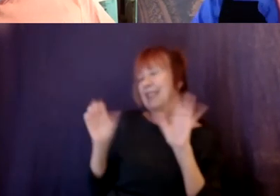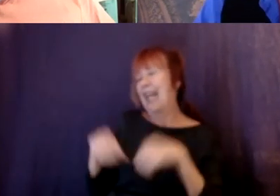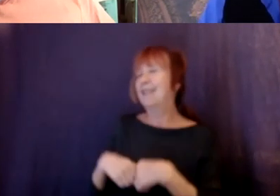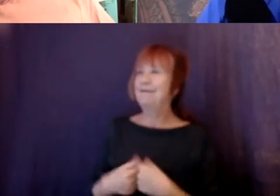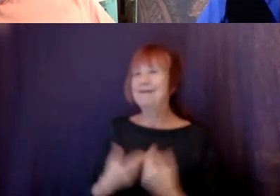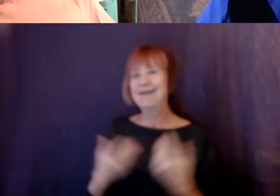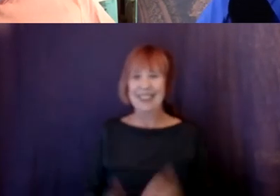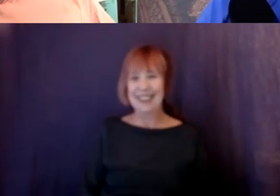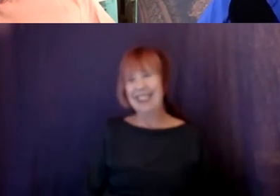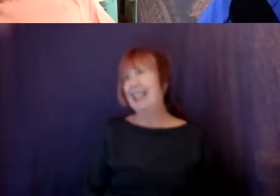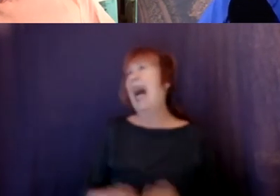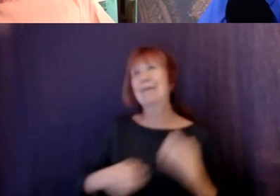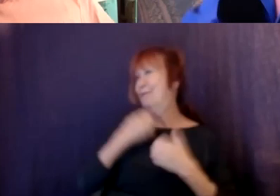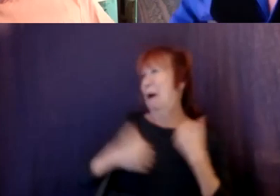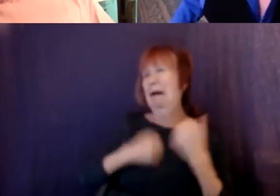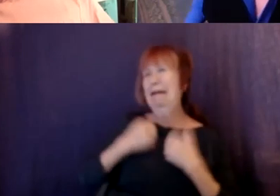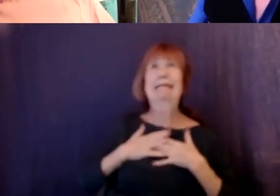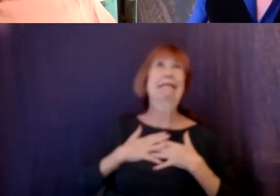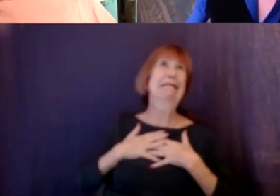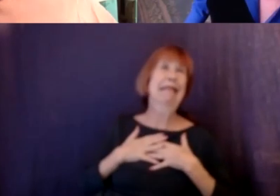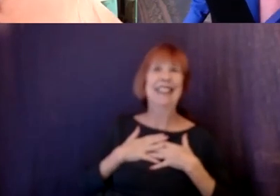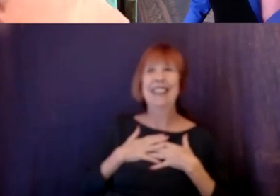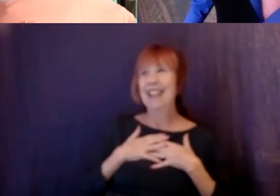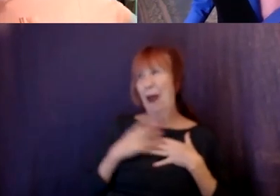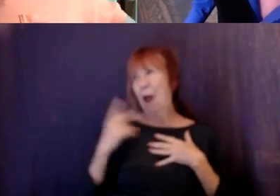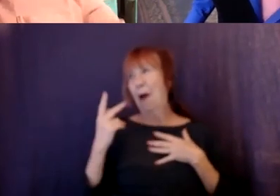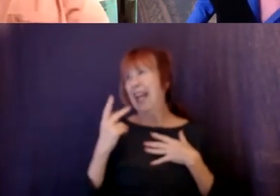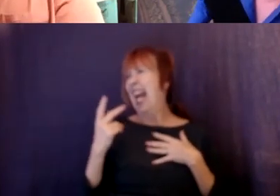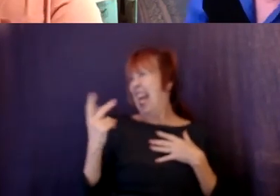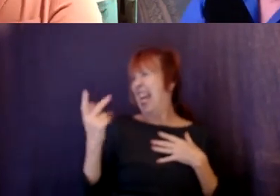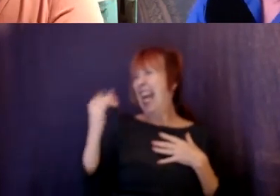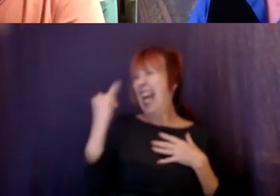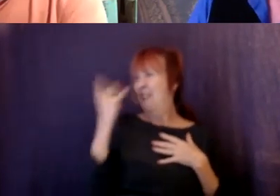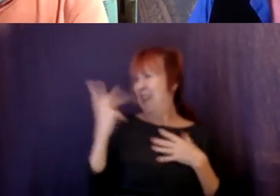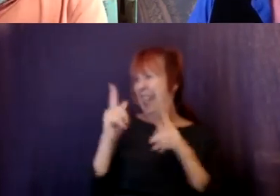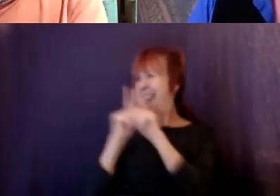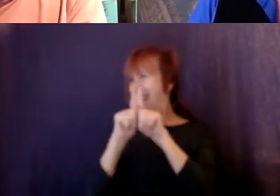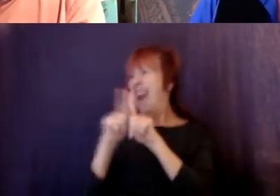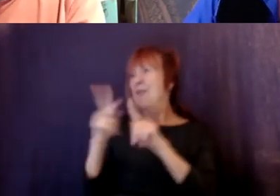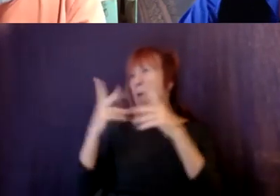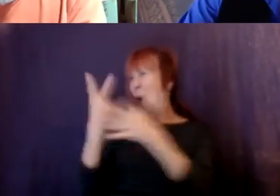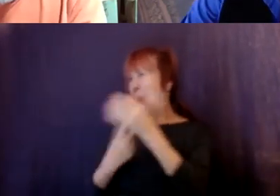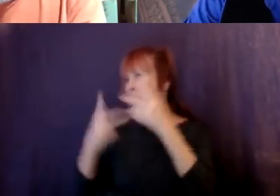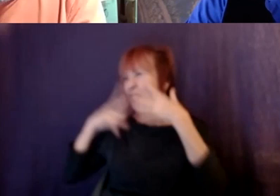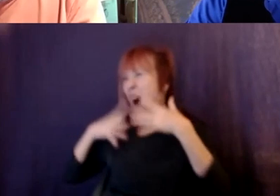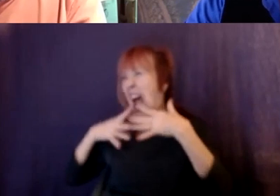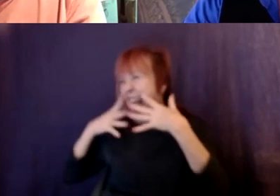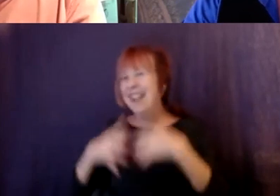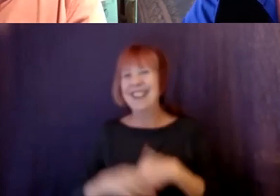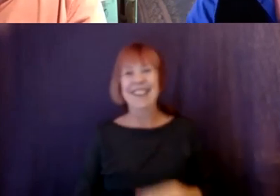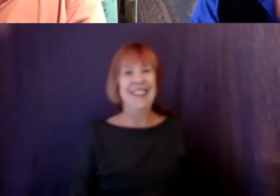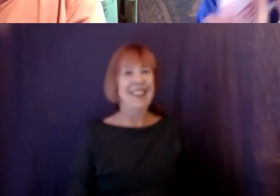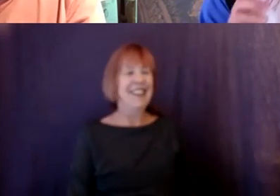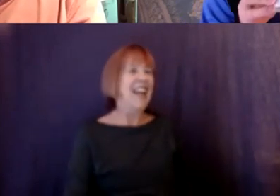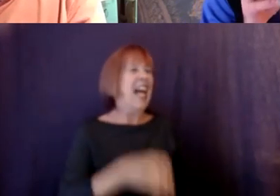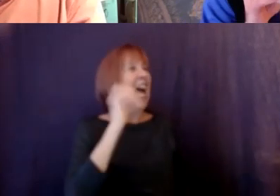I get emotional too. We would be crying together if we hung out. Look, you know, I think the thing about the film is